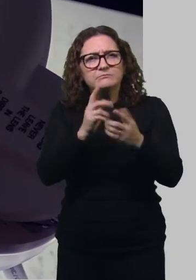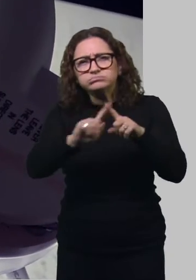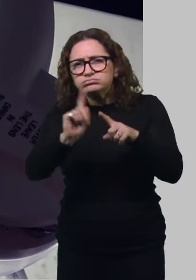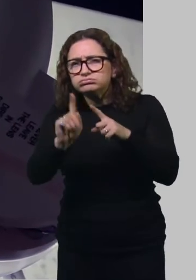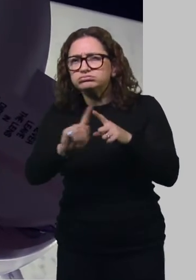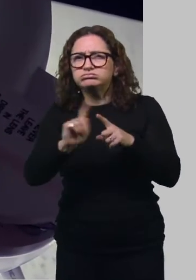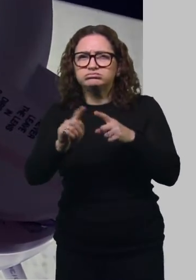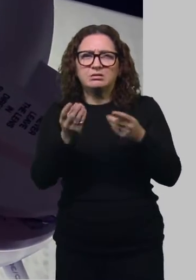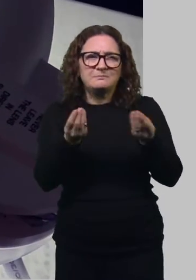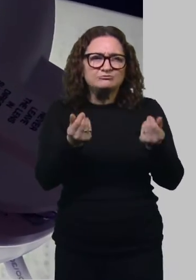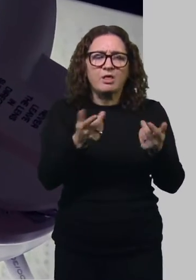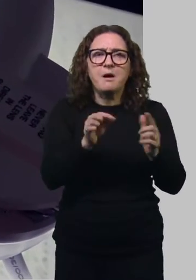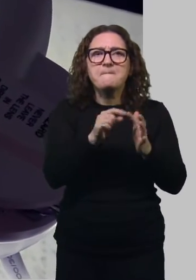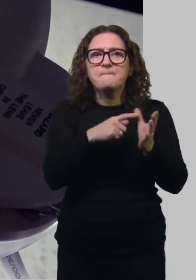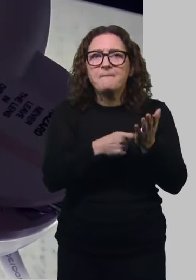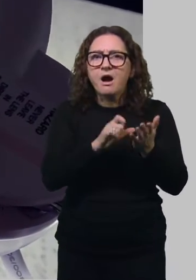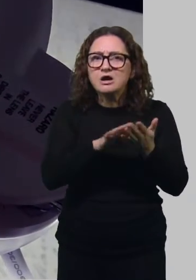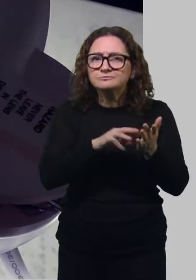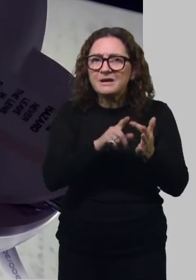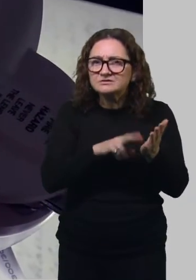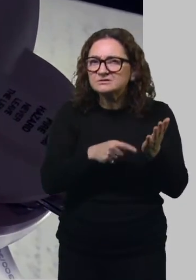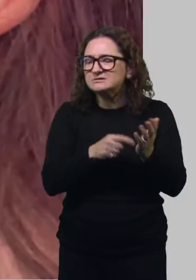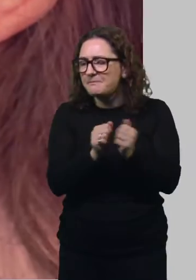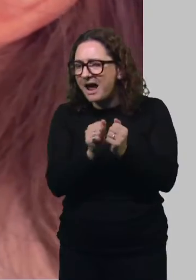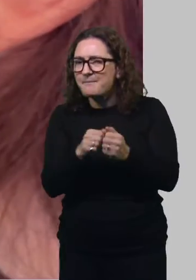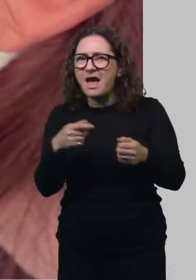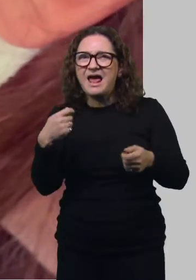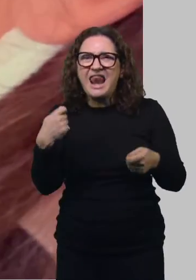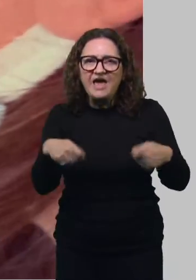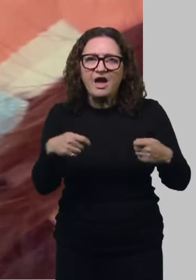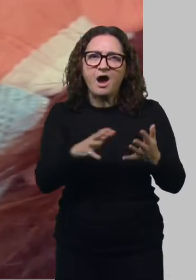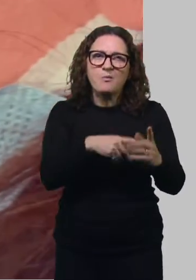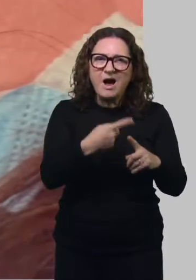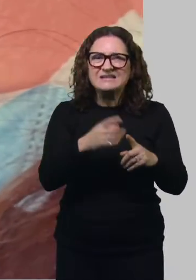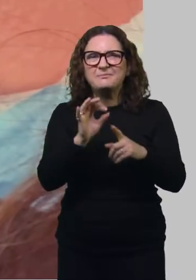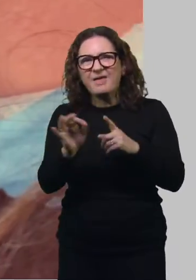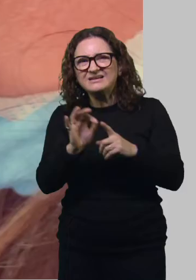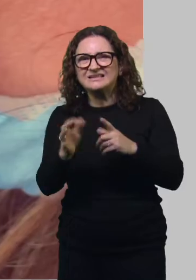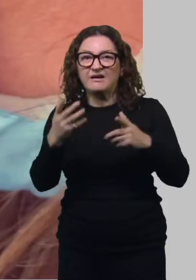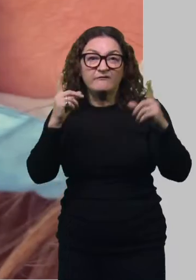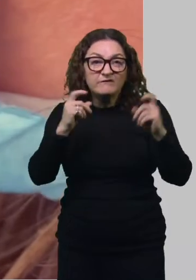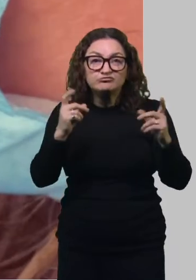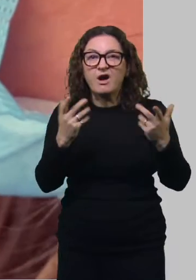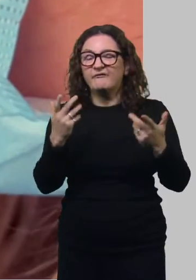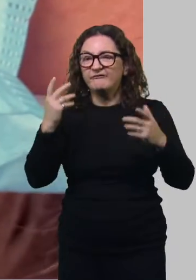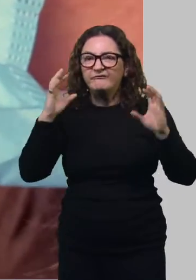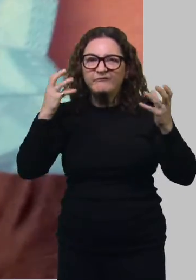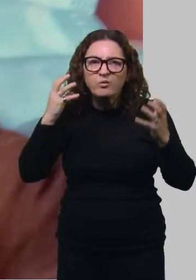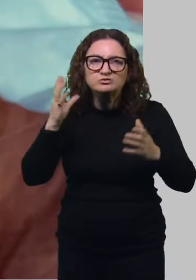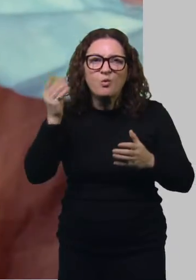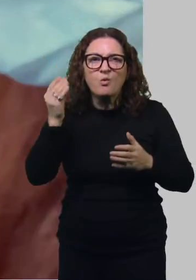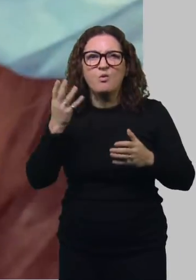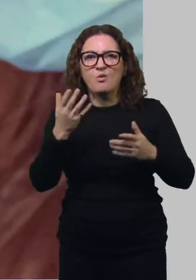parchment, paper, leather, wax, plastics, photographic and audiovisual